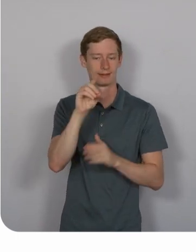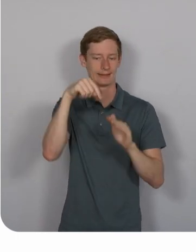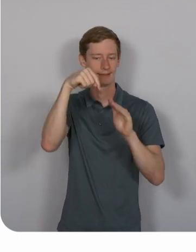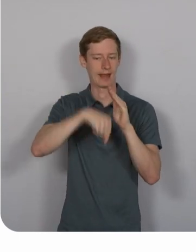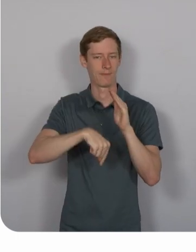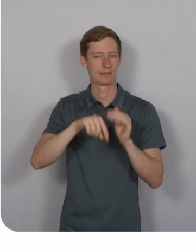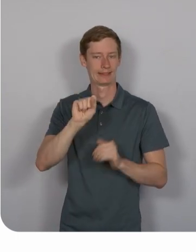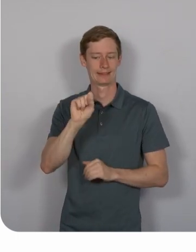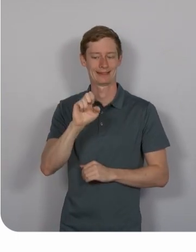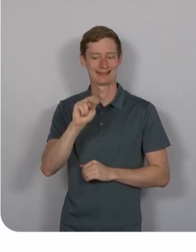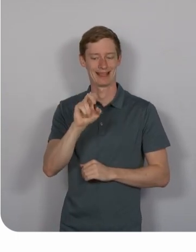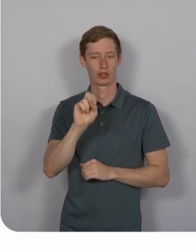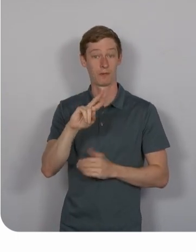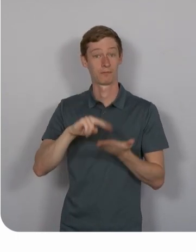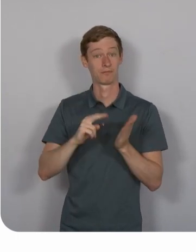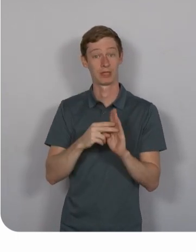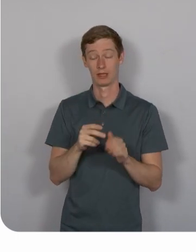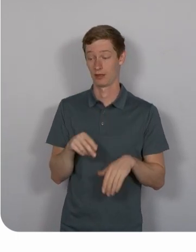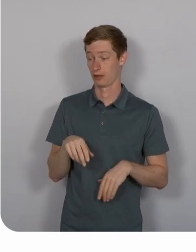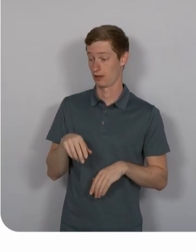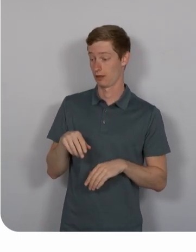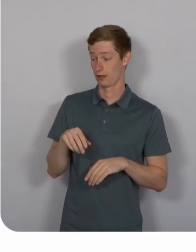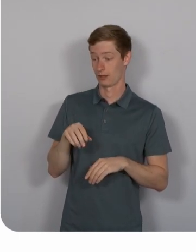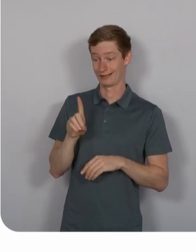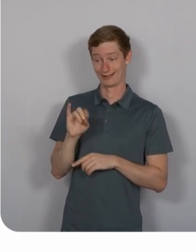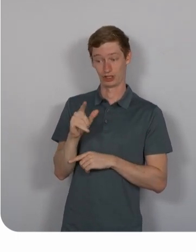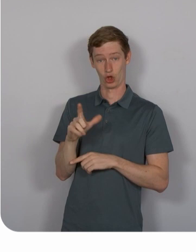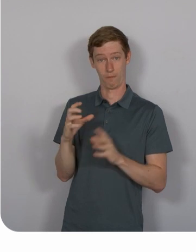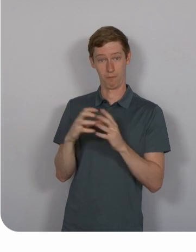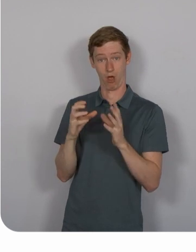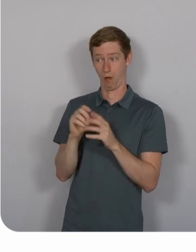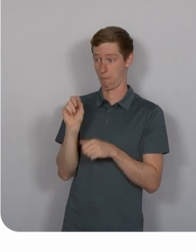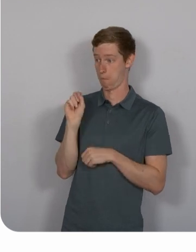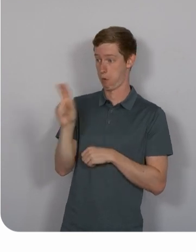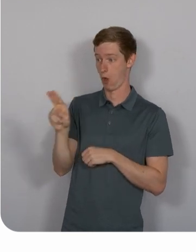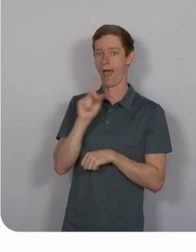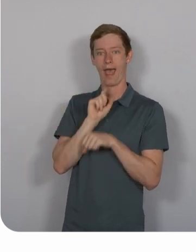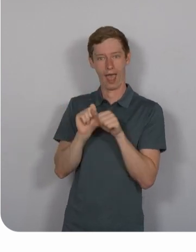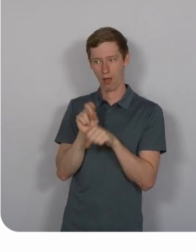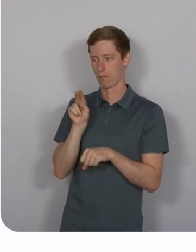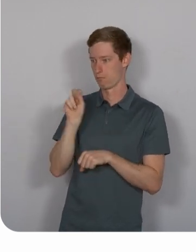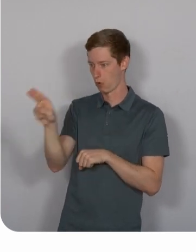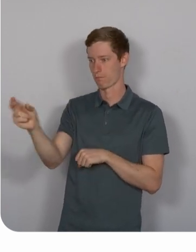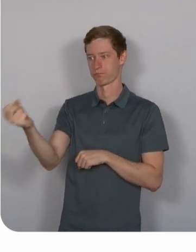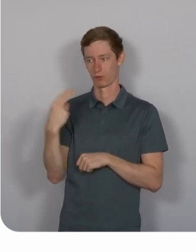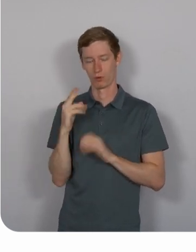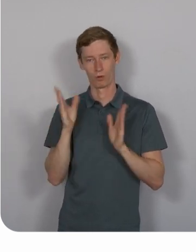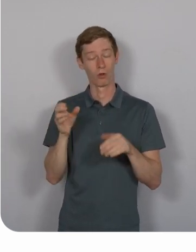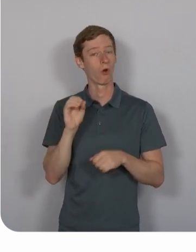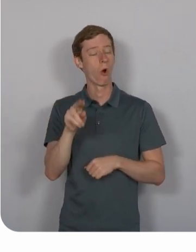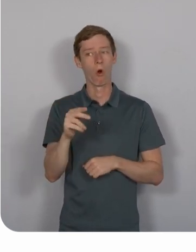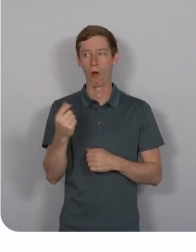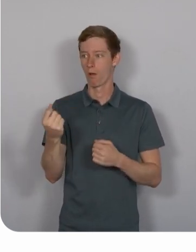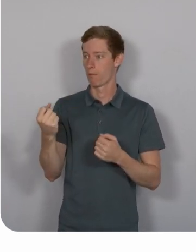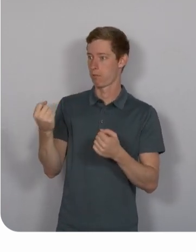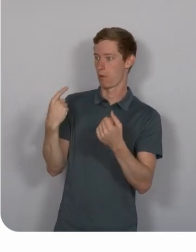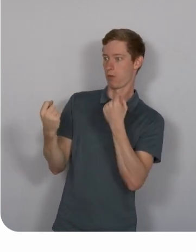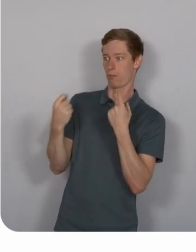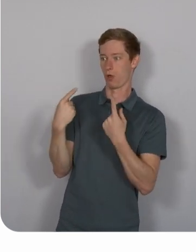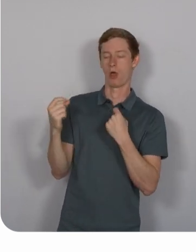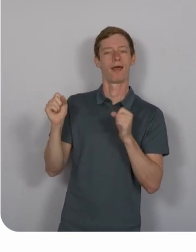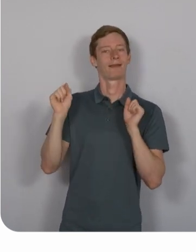ball and throw it at the physical wall, it'll bounce off it. Or if someone's shooting at you and you want to duck the fire, you can just get behind your physical